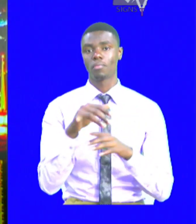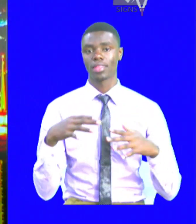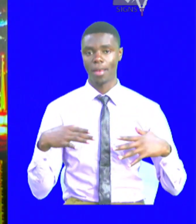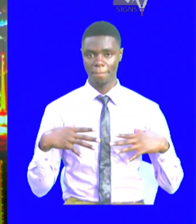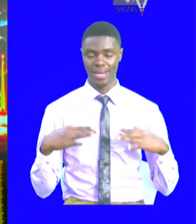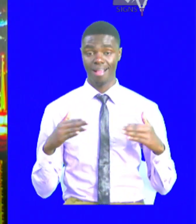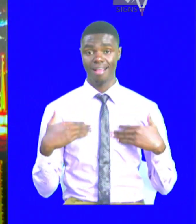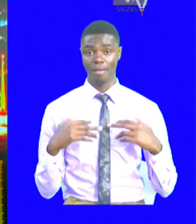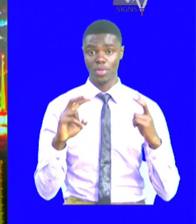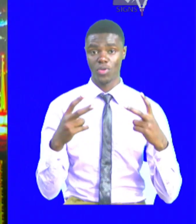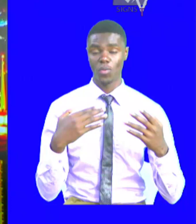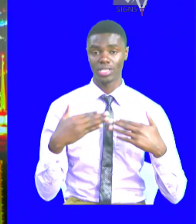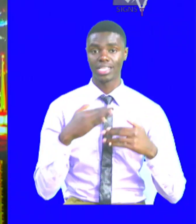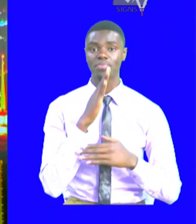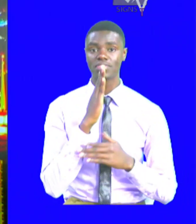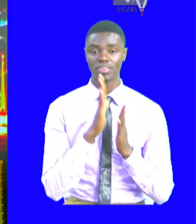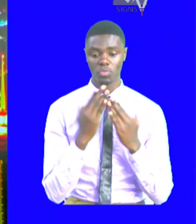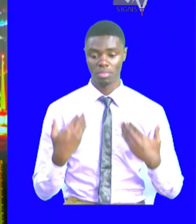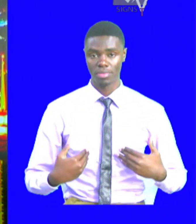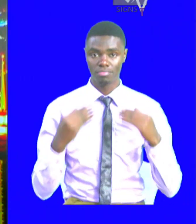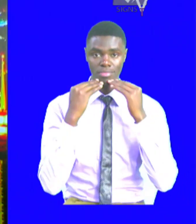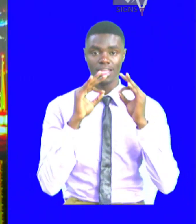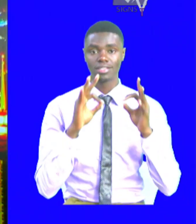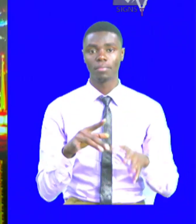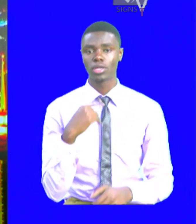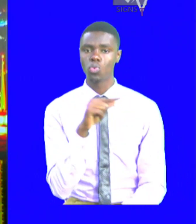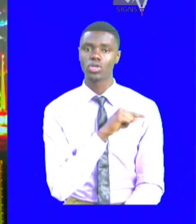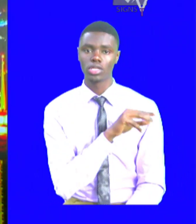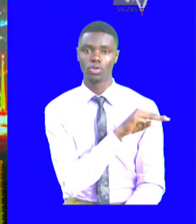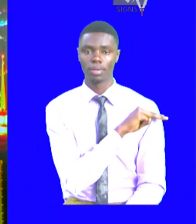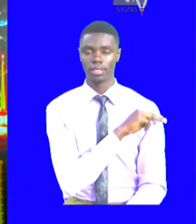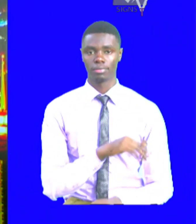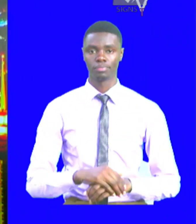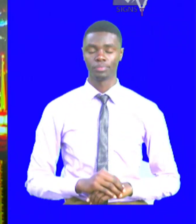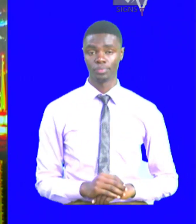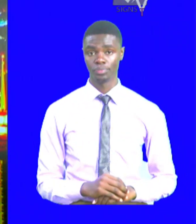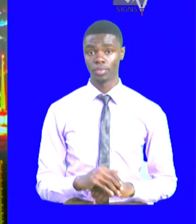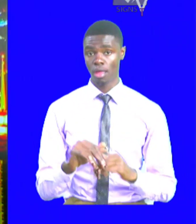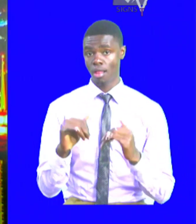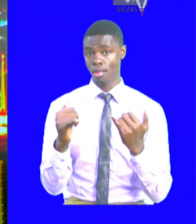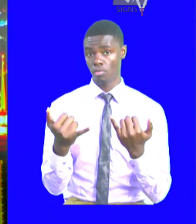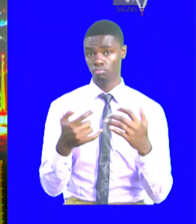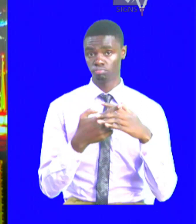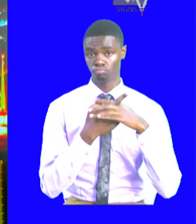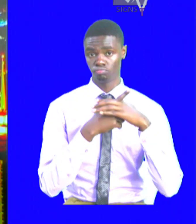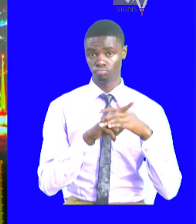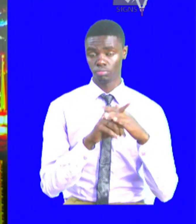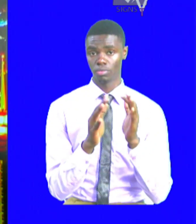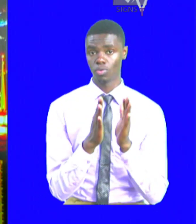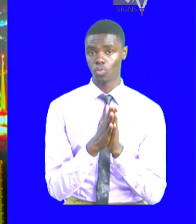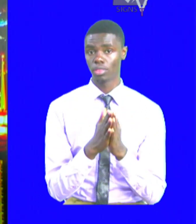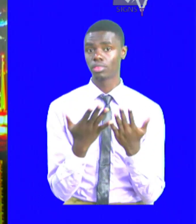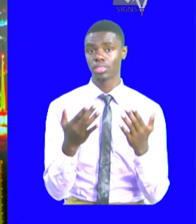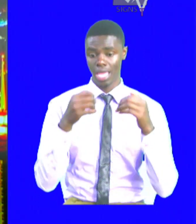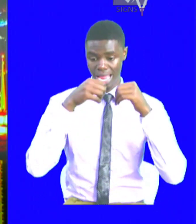break. Glad you're still watching Science Breakfast with me, Alan Hubbard, and sign language interpreter is Gideon Minor. Now, we started off with matters